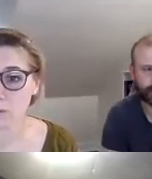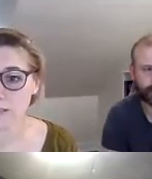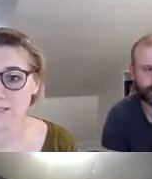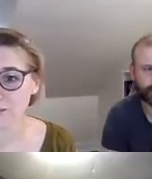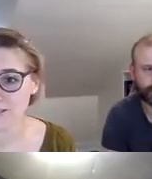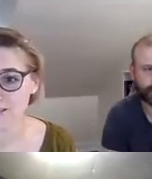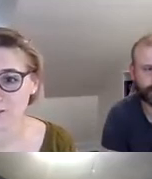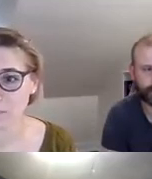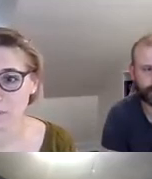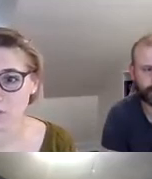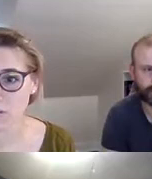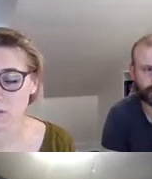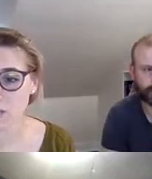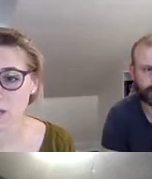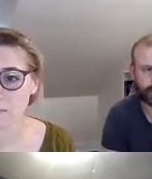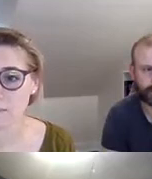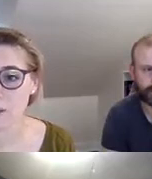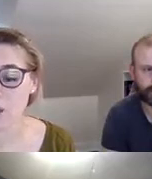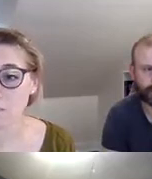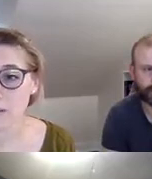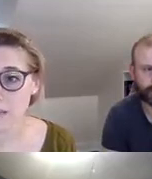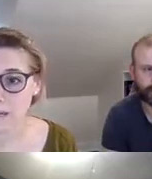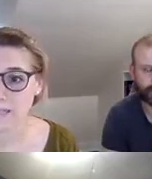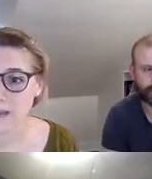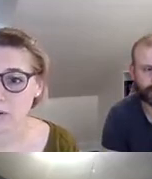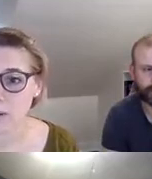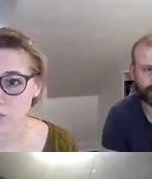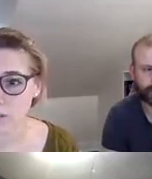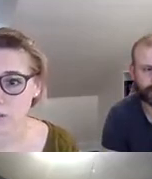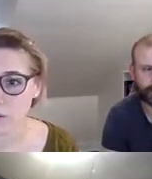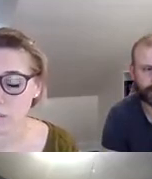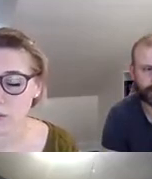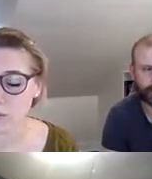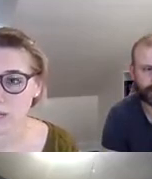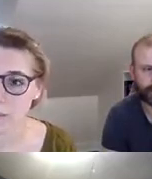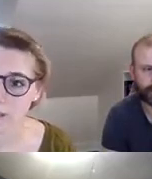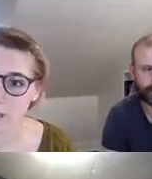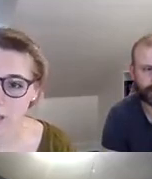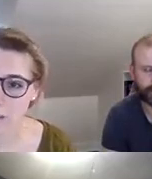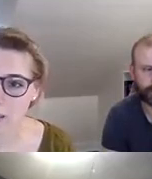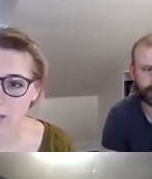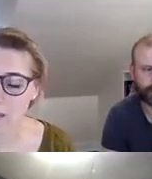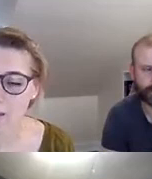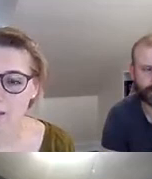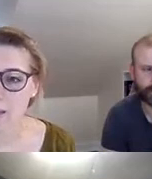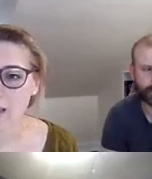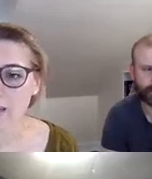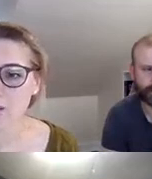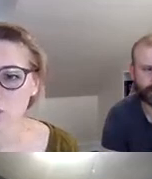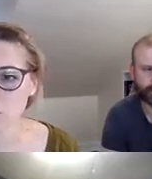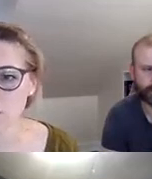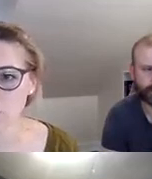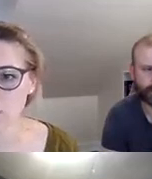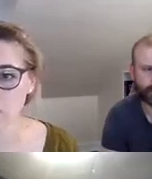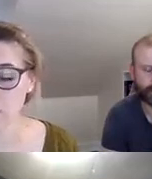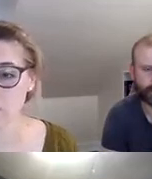you will still consider calming measures on Beacon. I did have a question though, when you were talking about the climbing lane. I